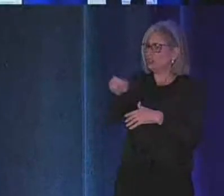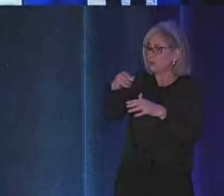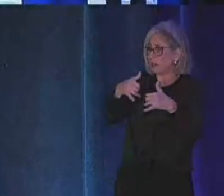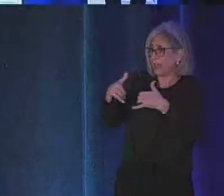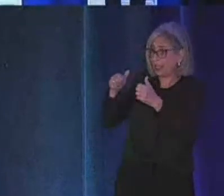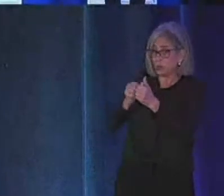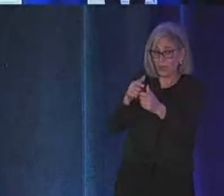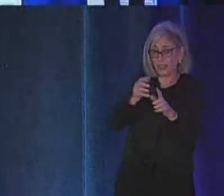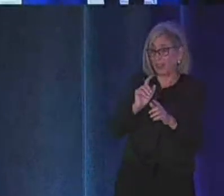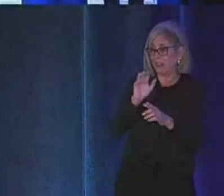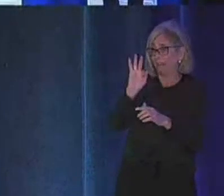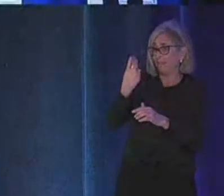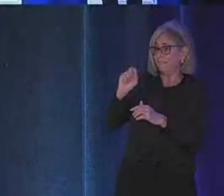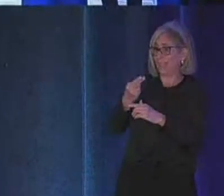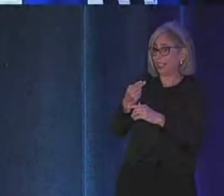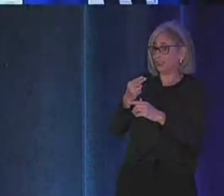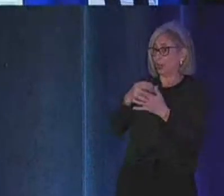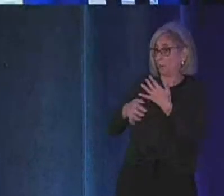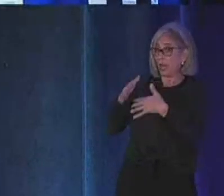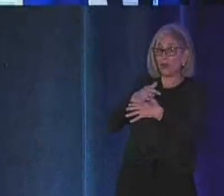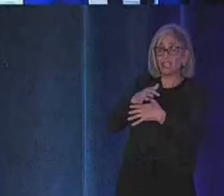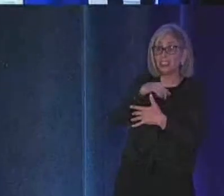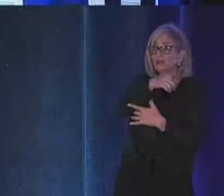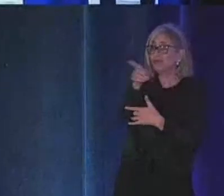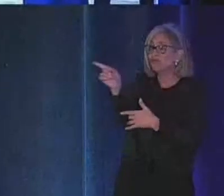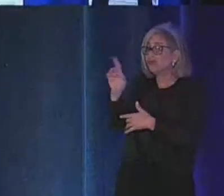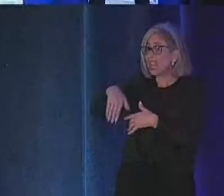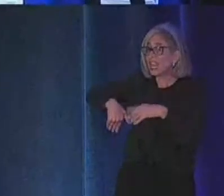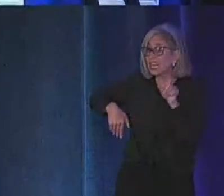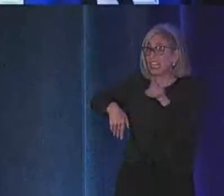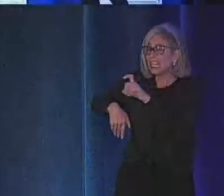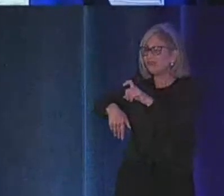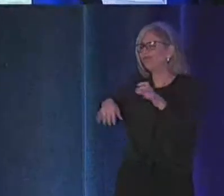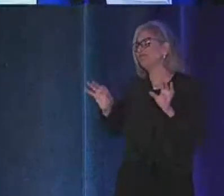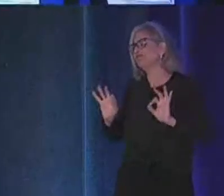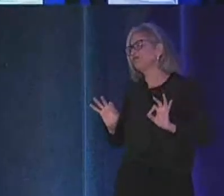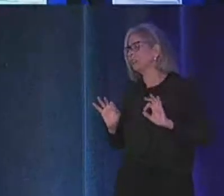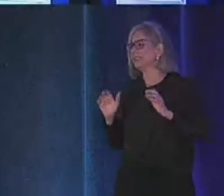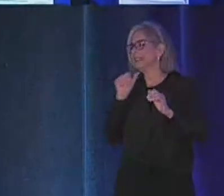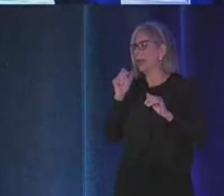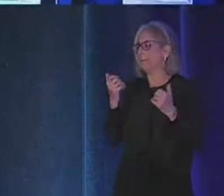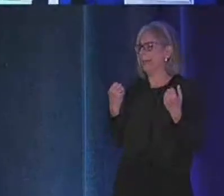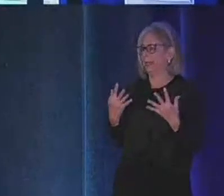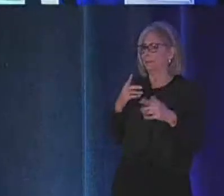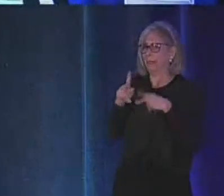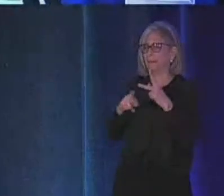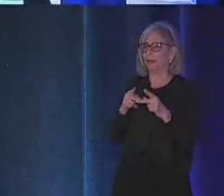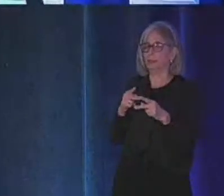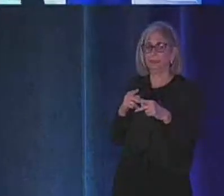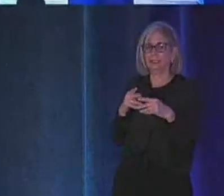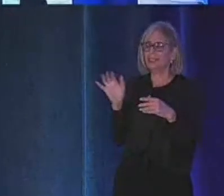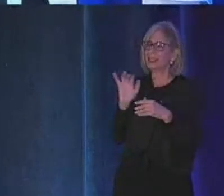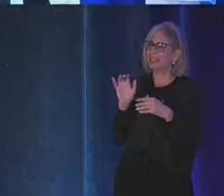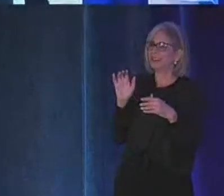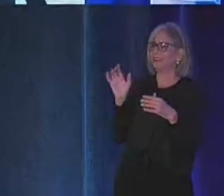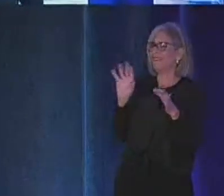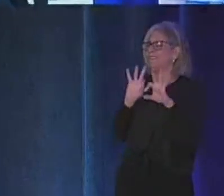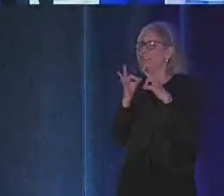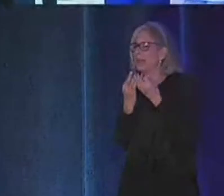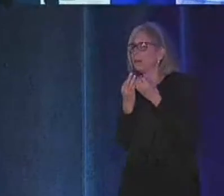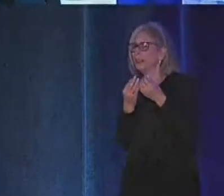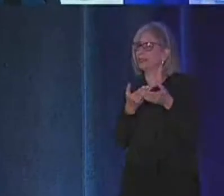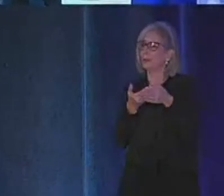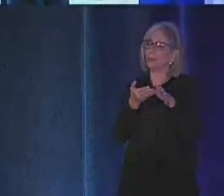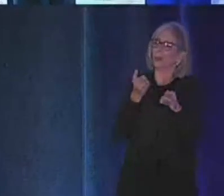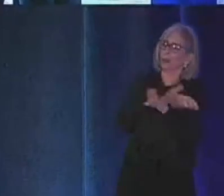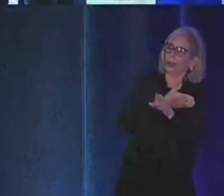around with fetch priority yet? All good, a few of you? No problem. It's sort of like akin to like prefetching,